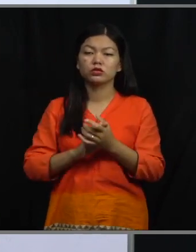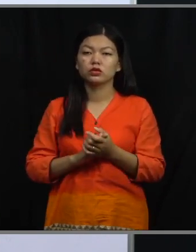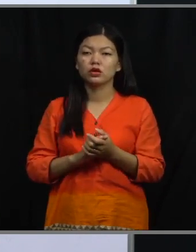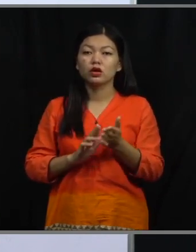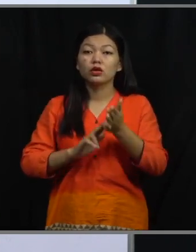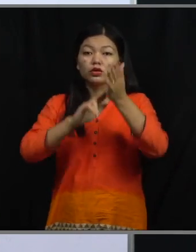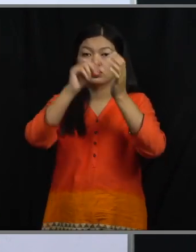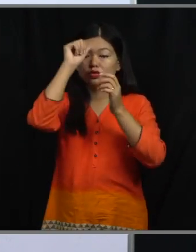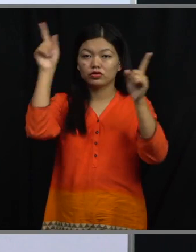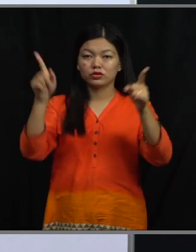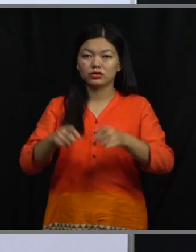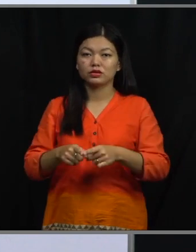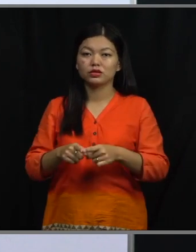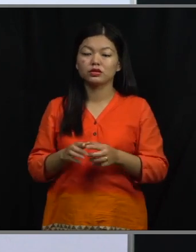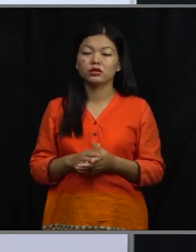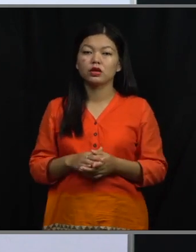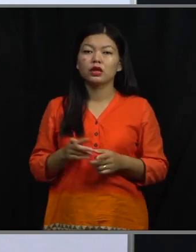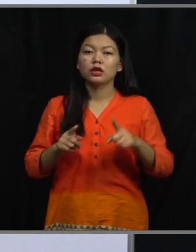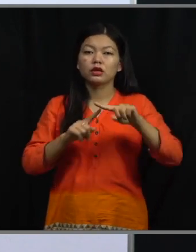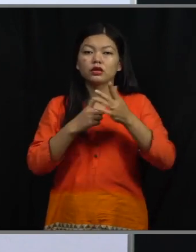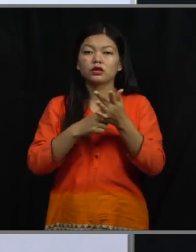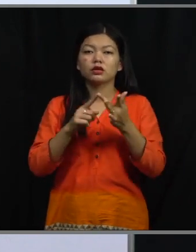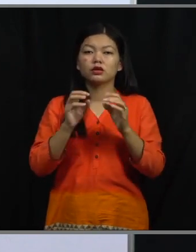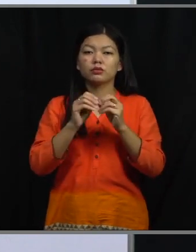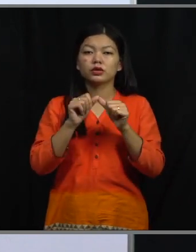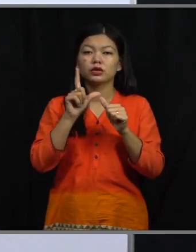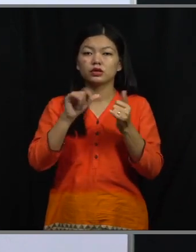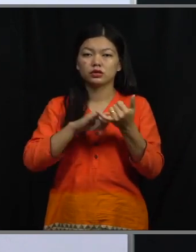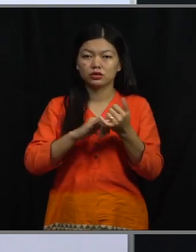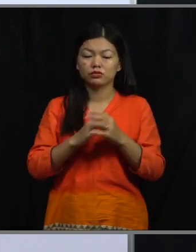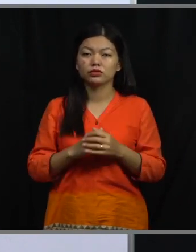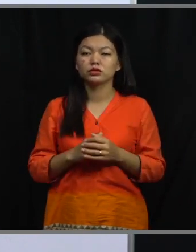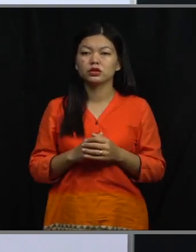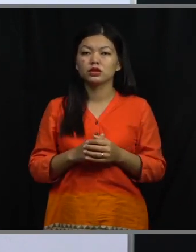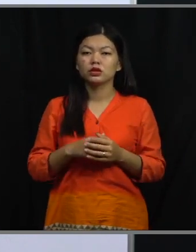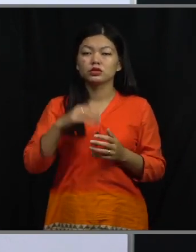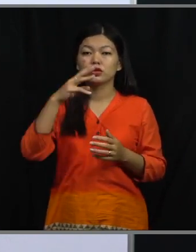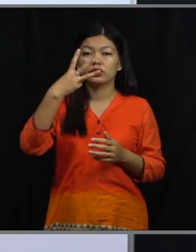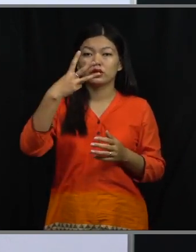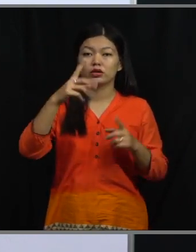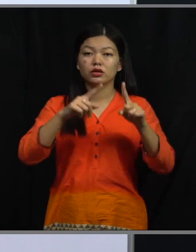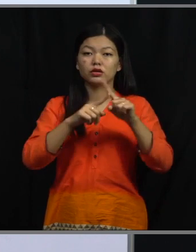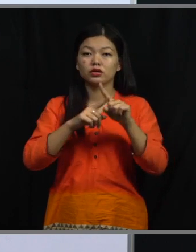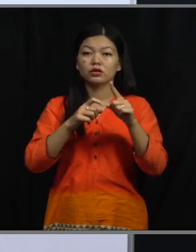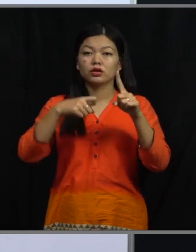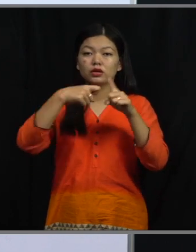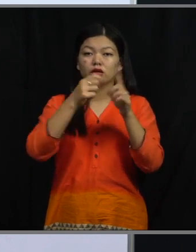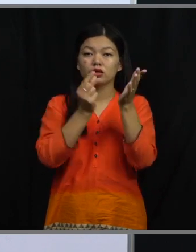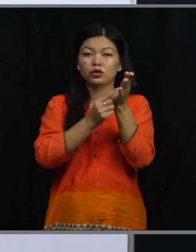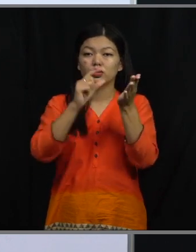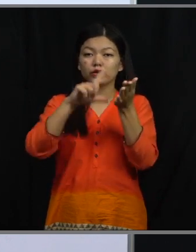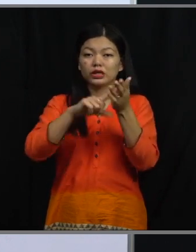northern India. Here, there are tribals called as Kulla, okay, Kutra, and Jati.